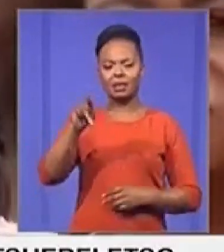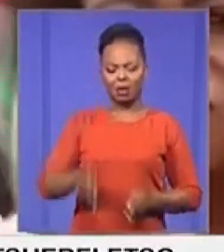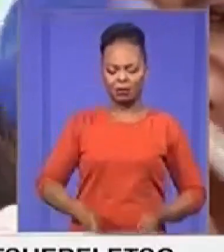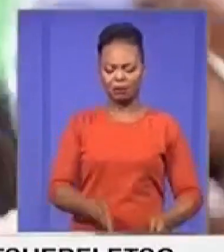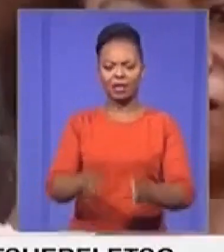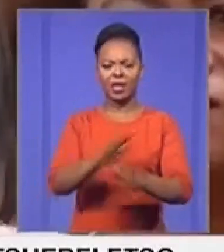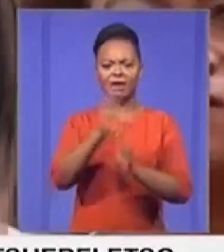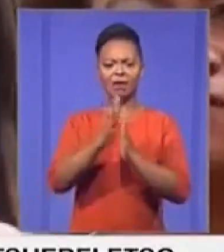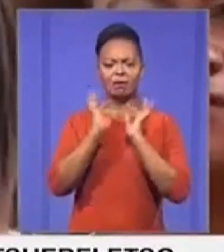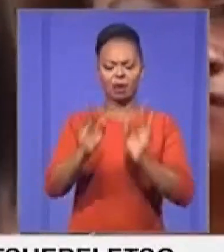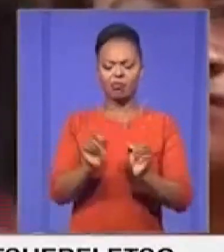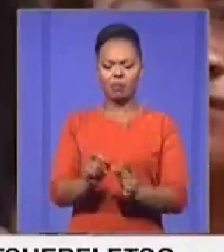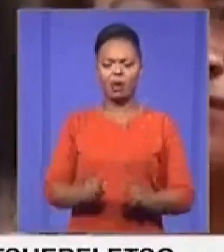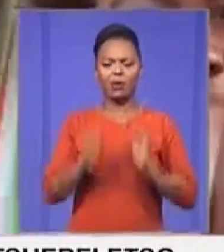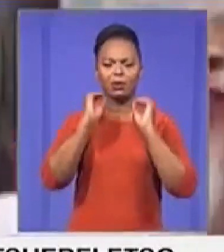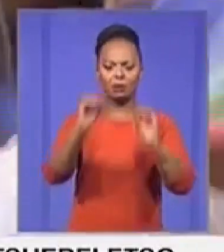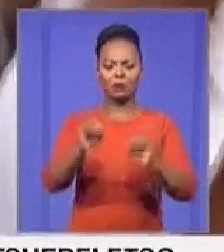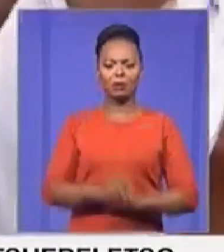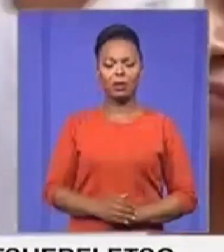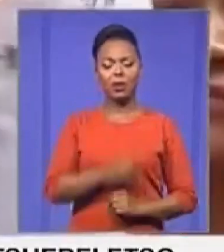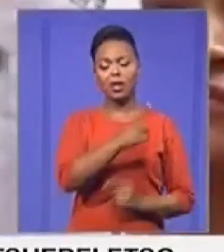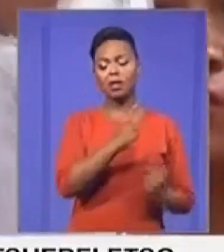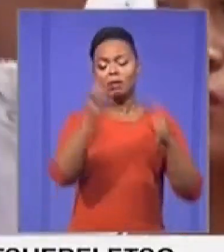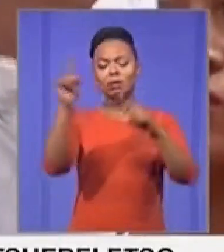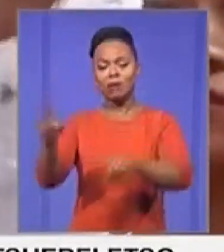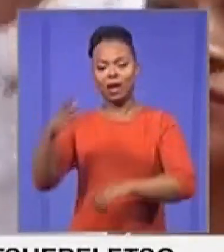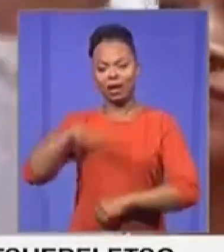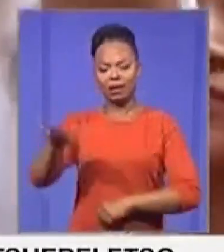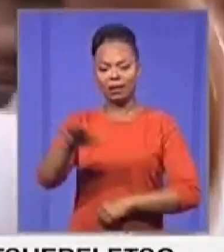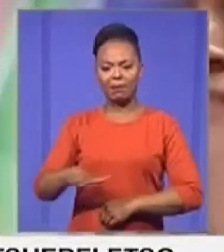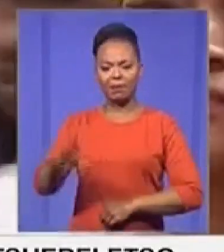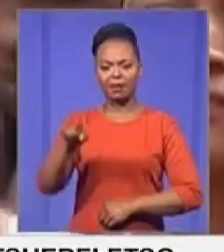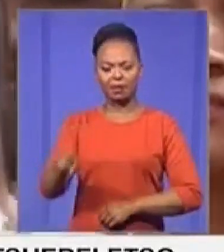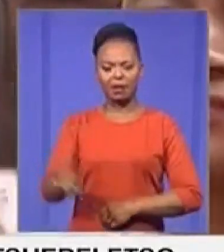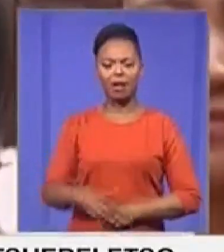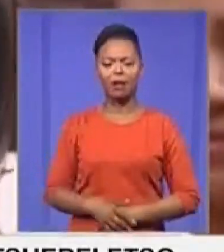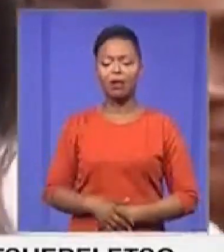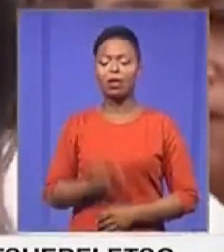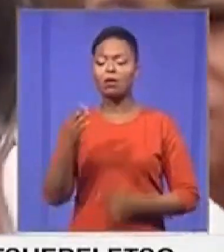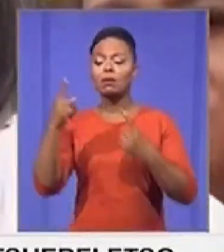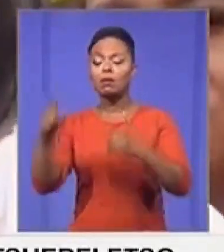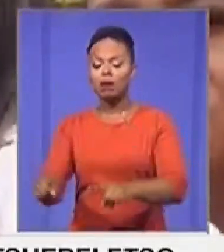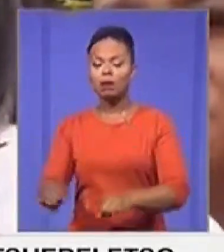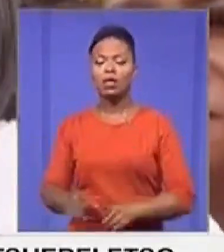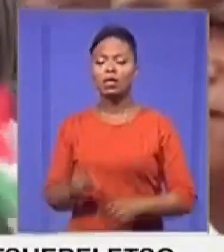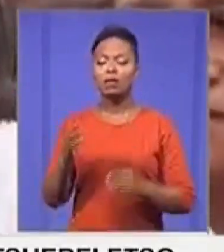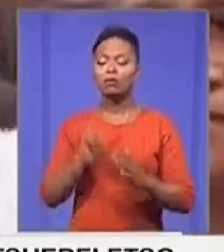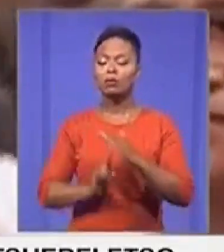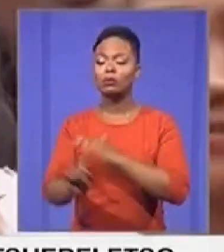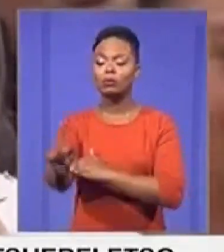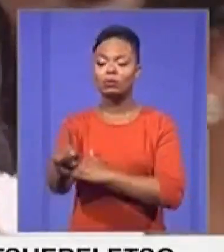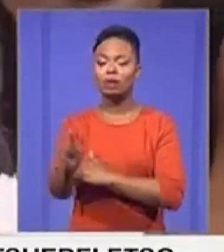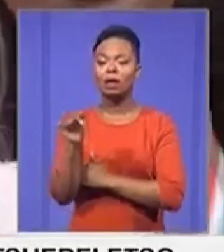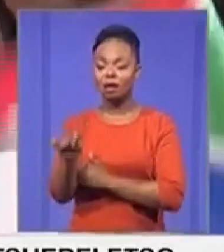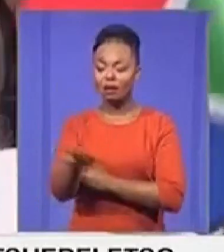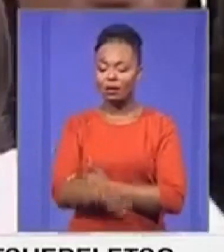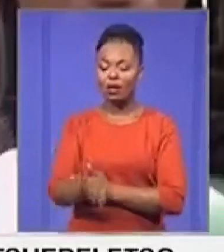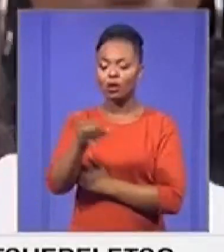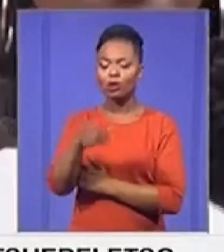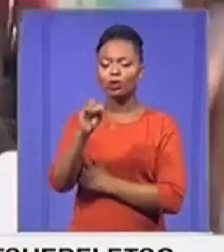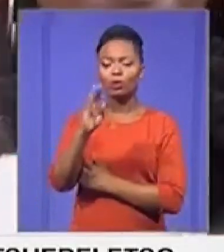na le ntongole ga go na di-potholes tswa yana o tse o ye Jobetina o tsena ka Jobetina hela ha o start hela o tsena ka Jobetina o tlo kopana